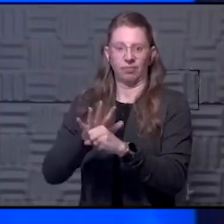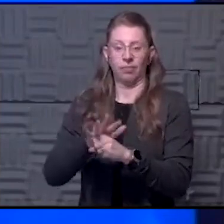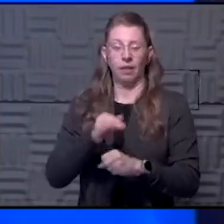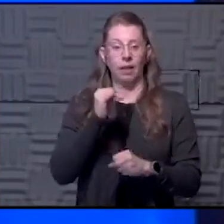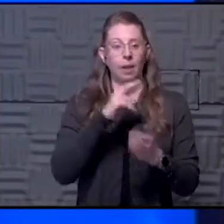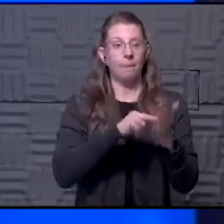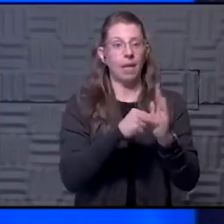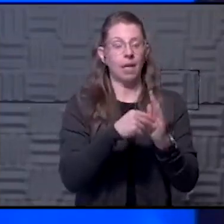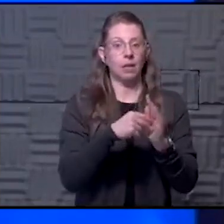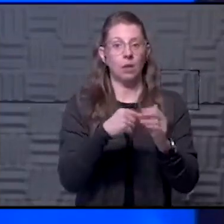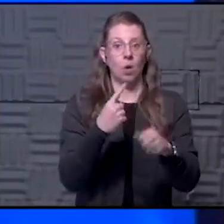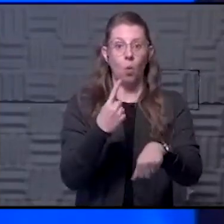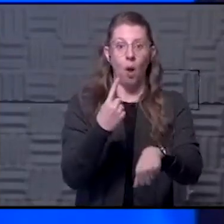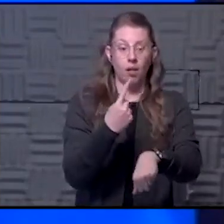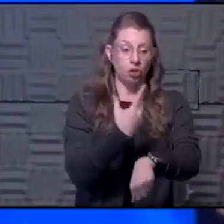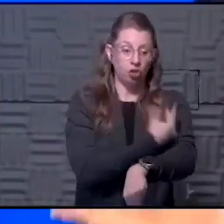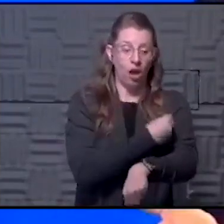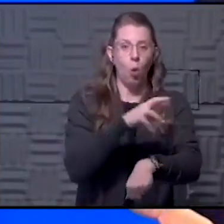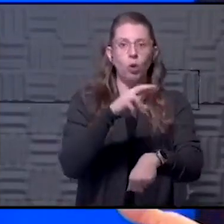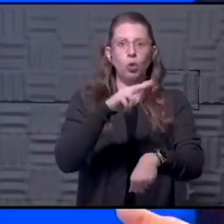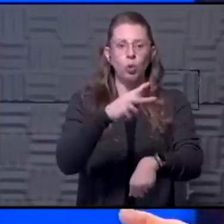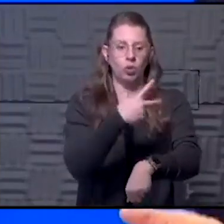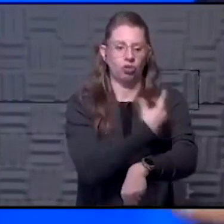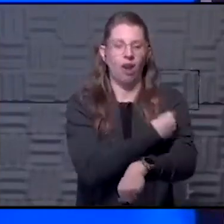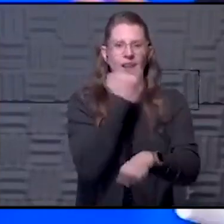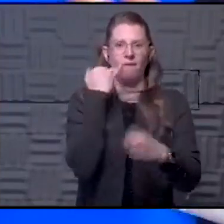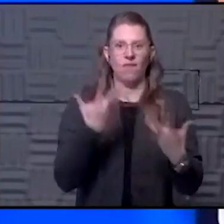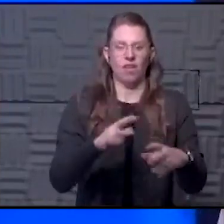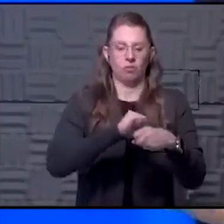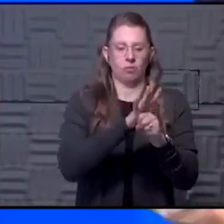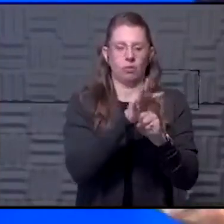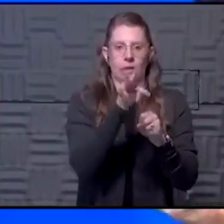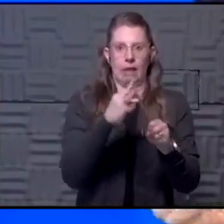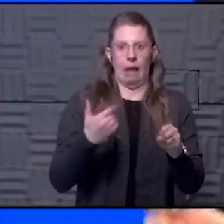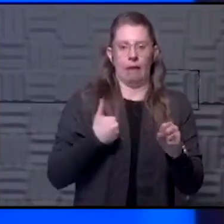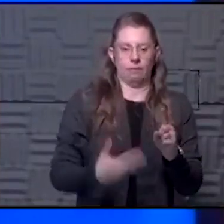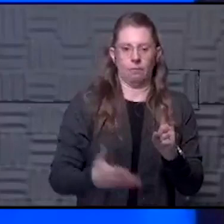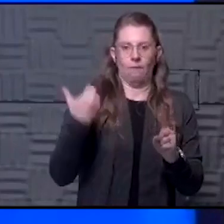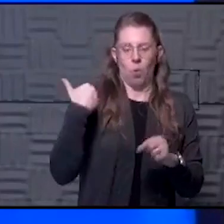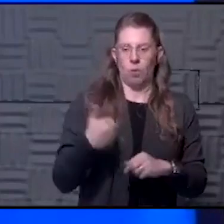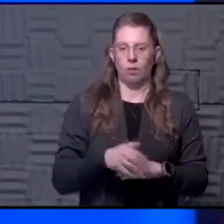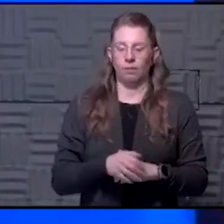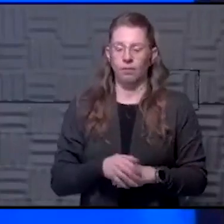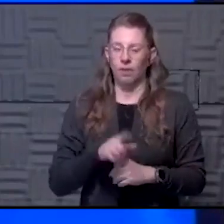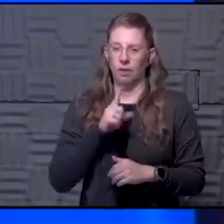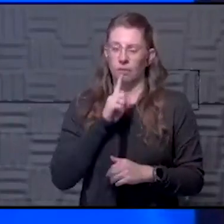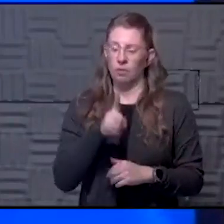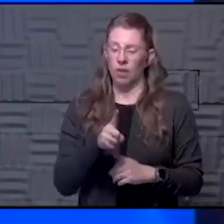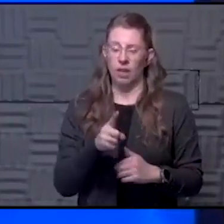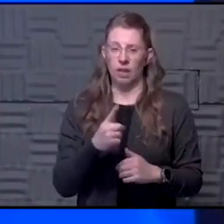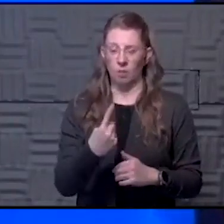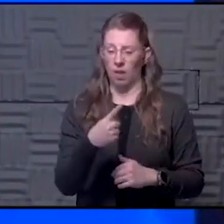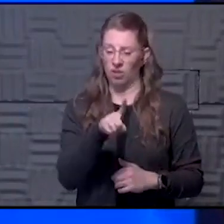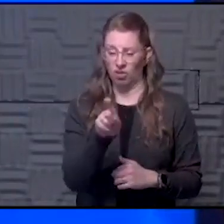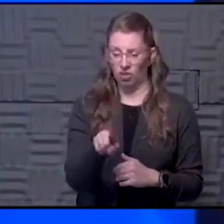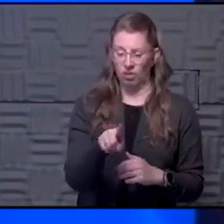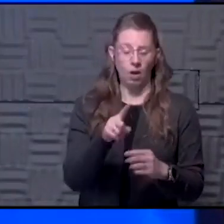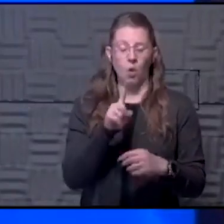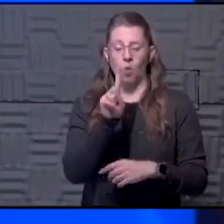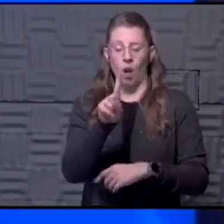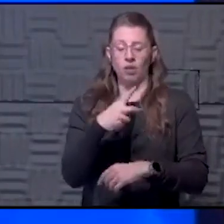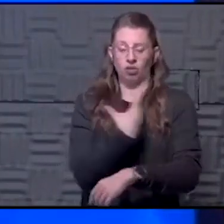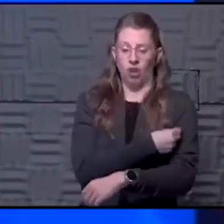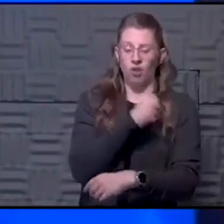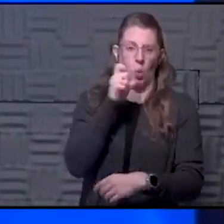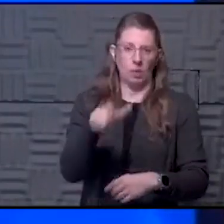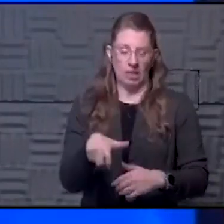COVID-19 needs one shot or two. Yeah. It's too early to know the answer to that. But it is an interesting question. You only need one shot. And we have had